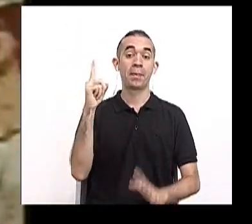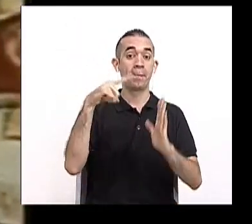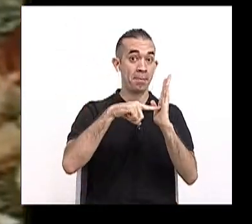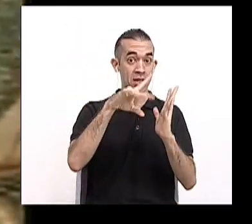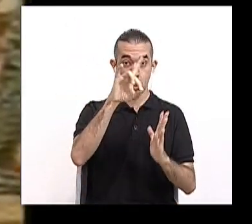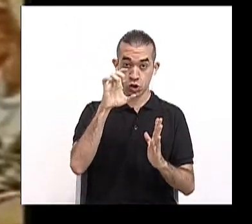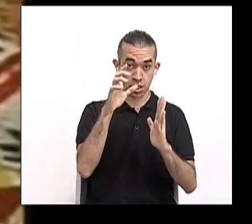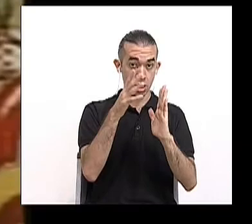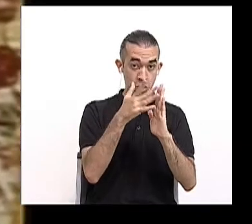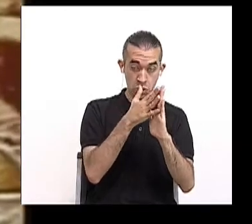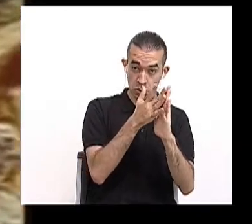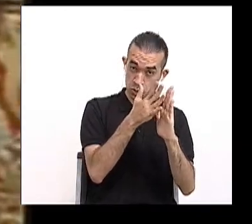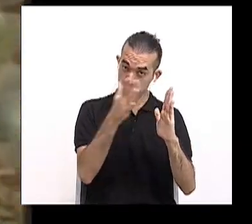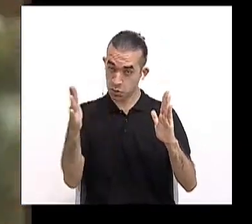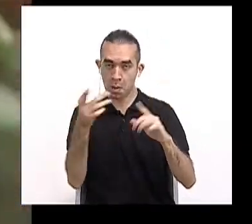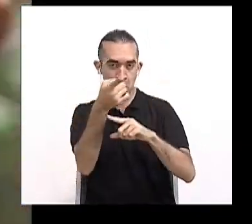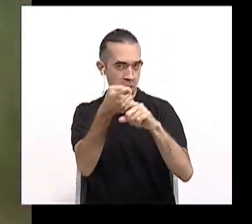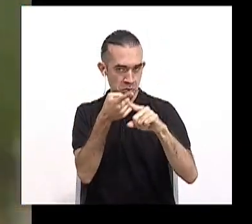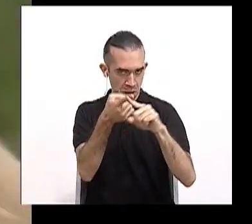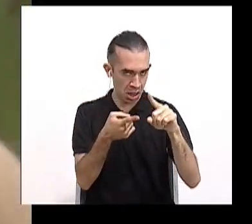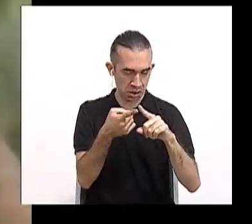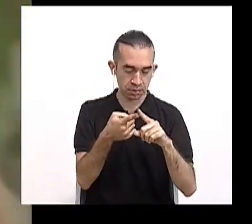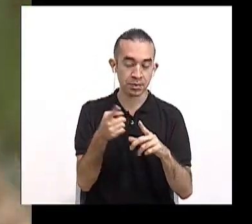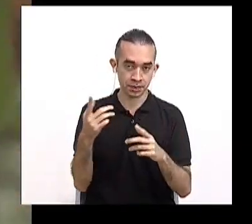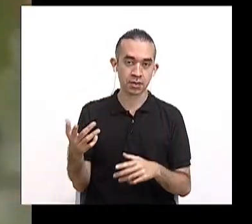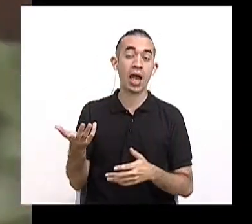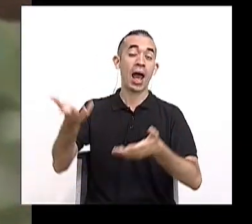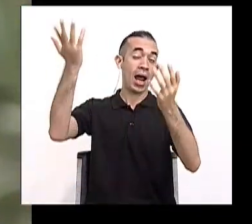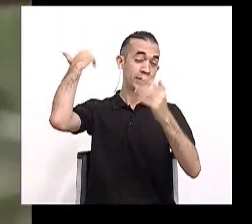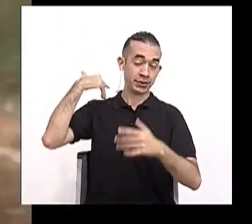Is the product of Costa Rica's most famous craft.